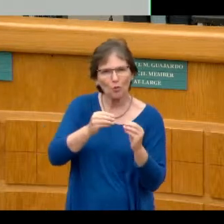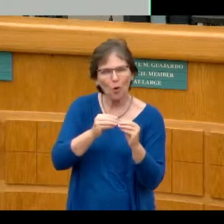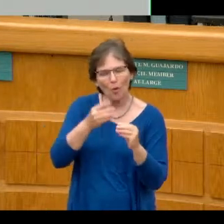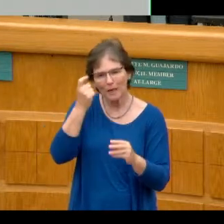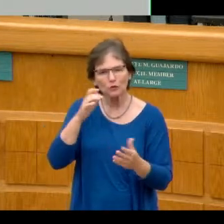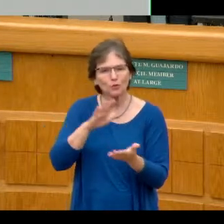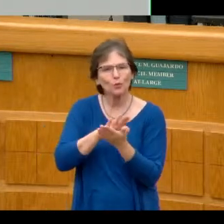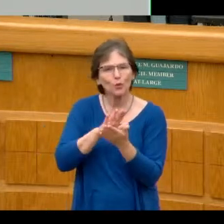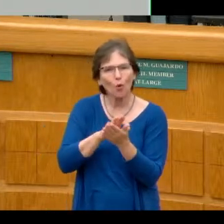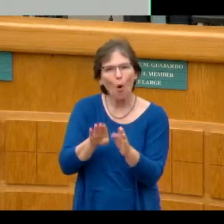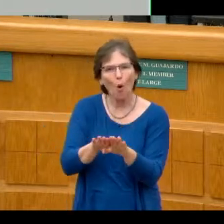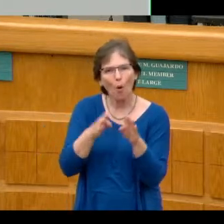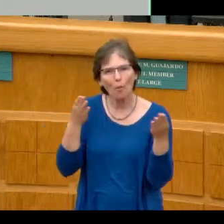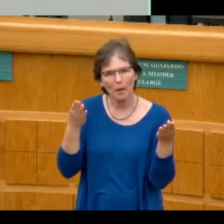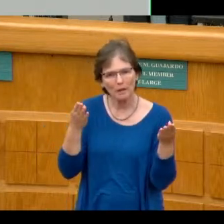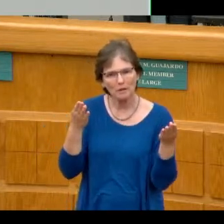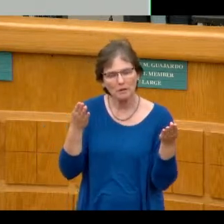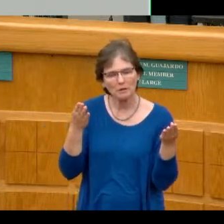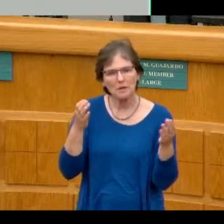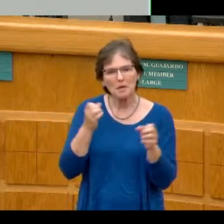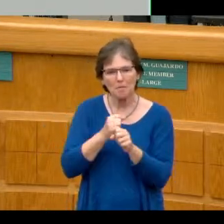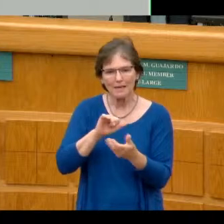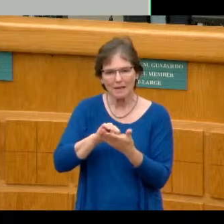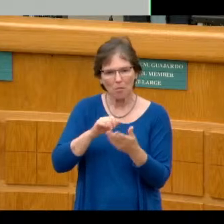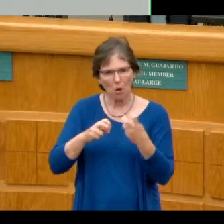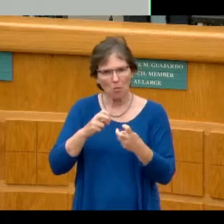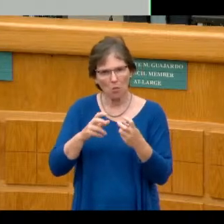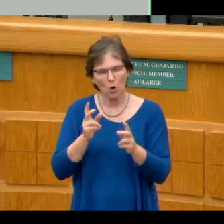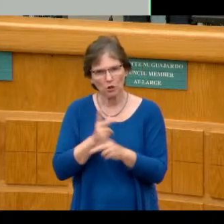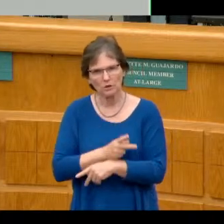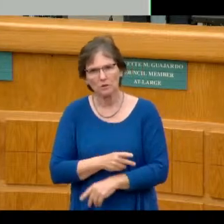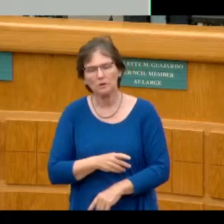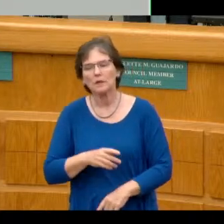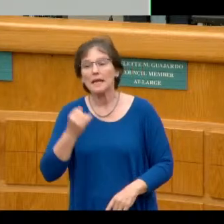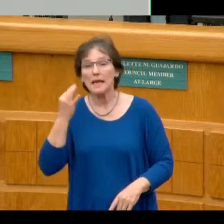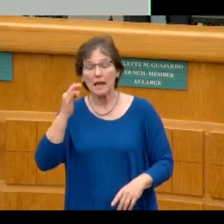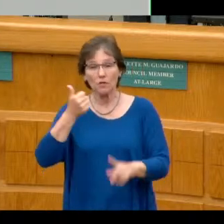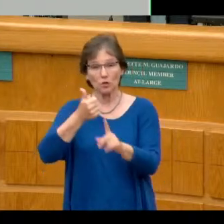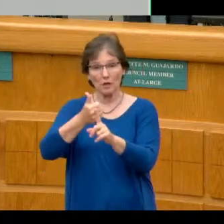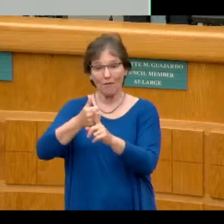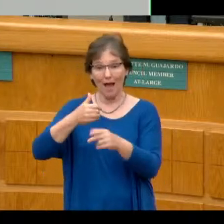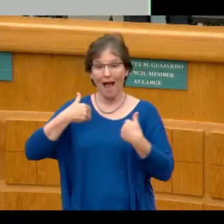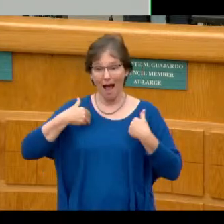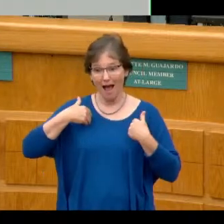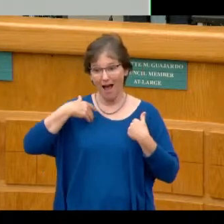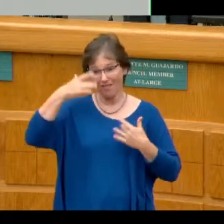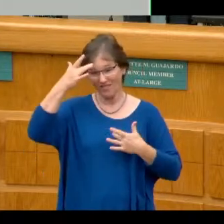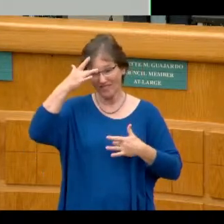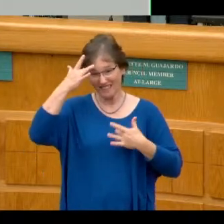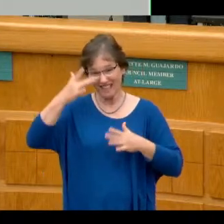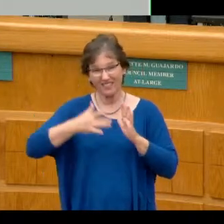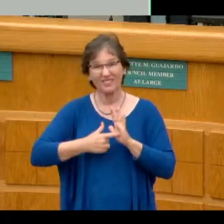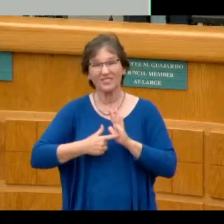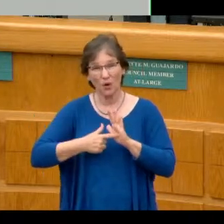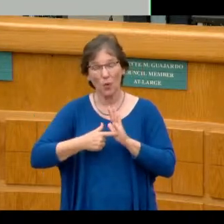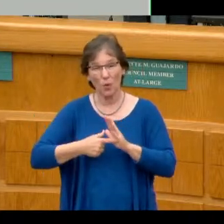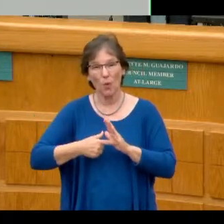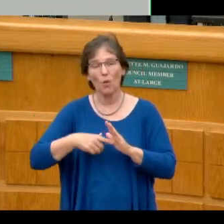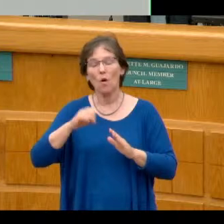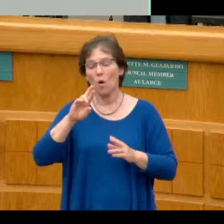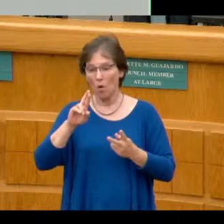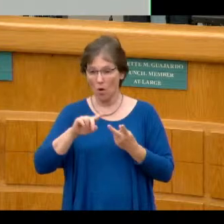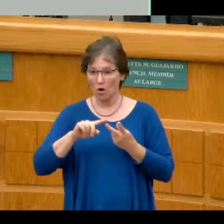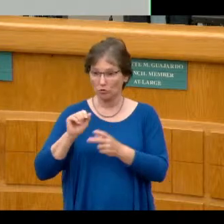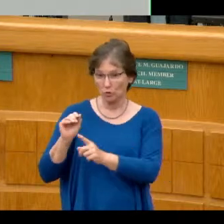in public in the last 14 days. Social distancing and face coverings are still recommended. They're actually